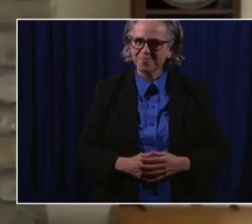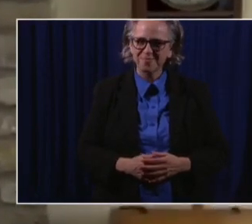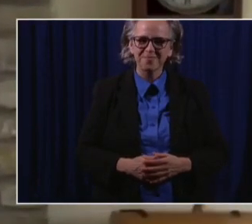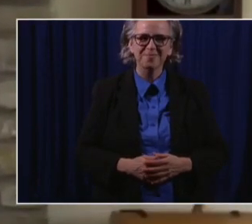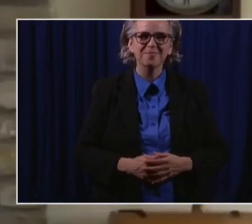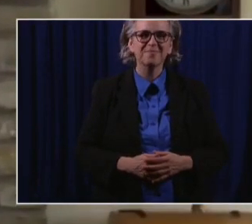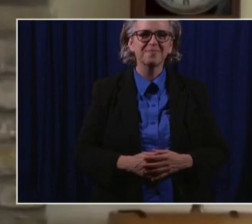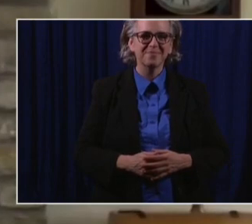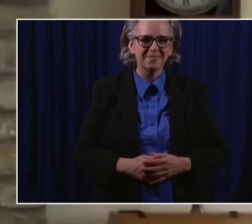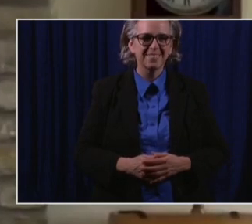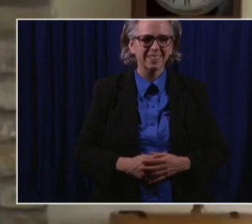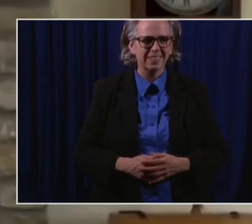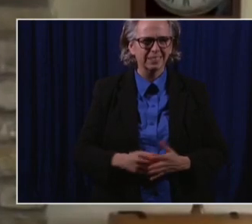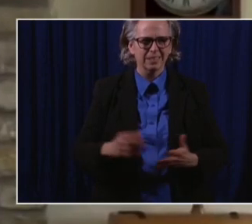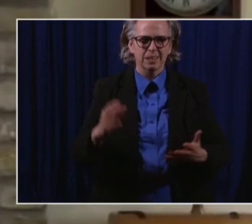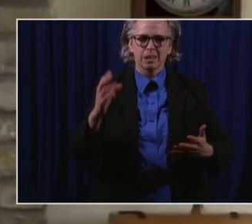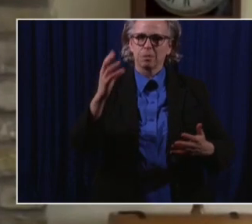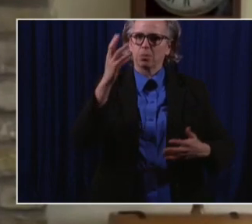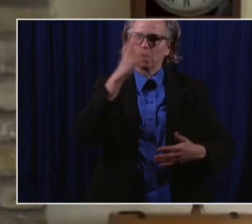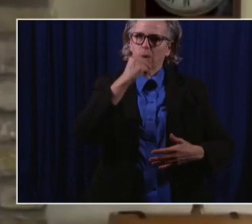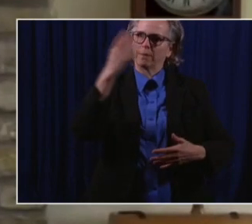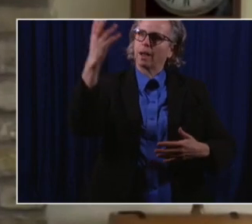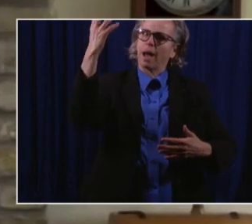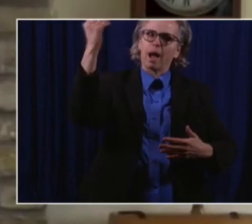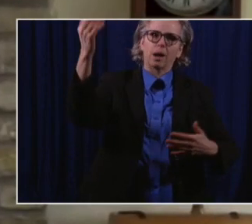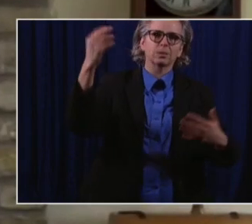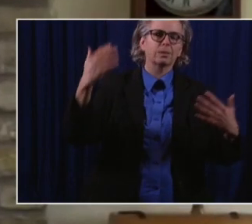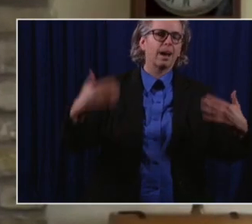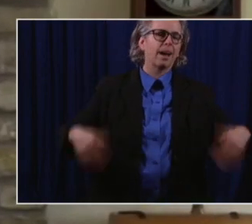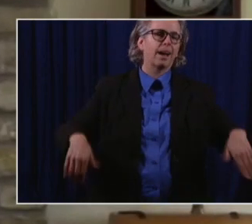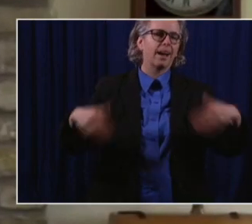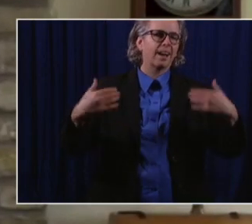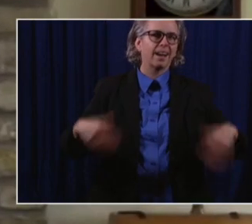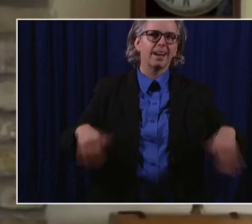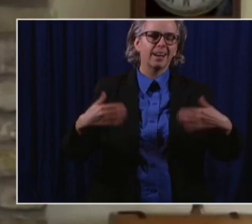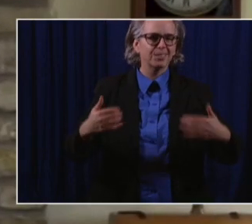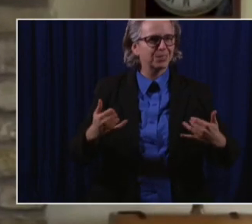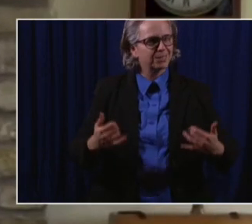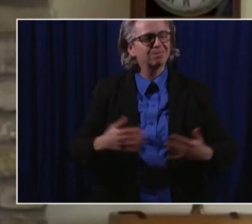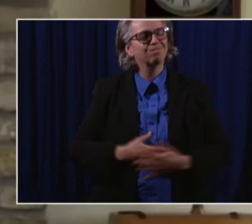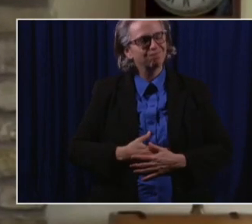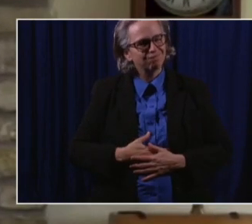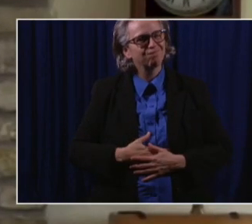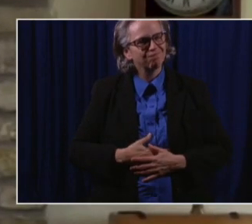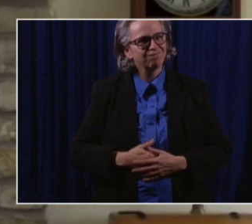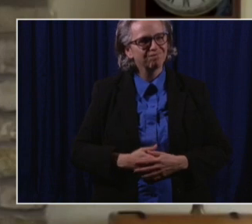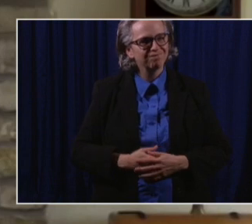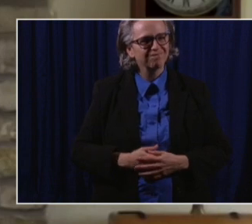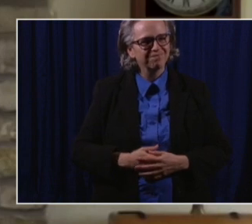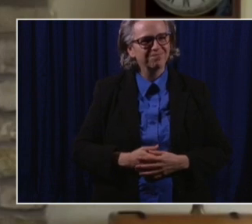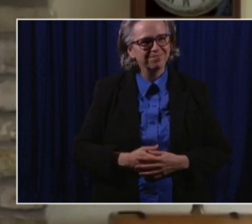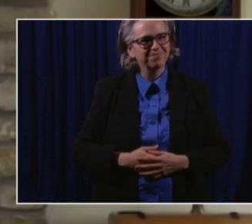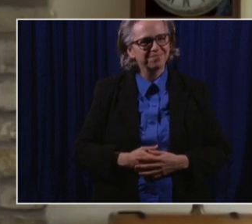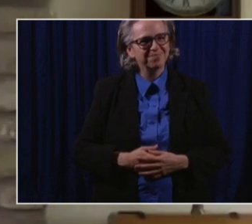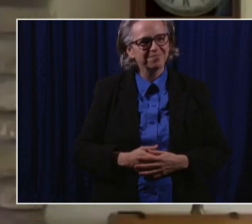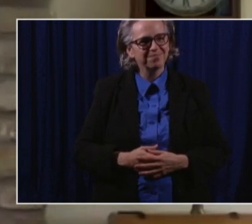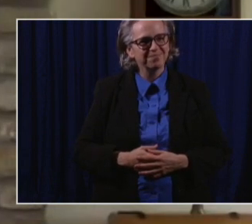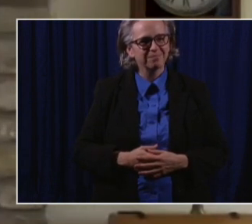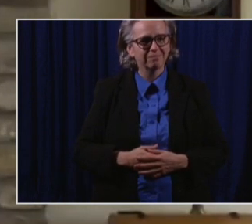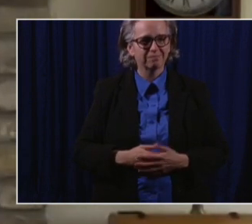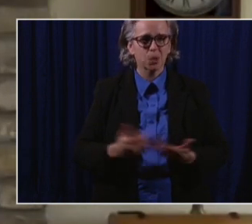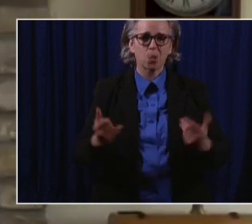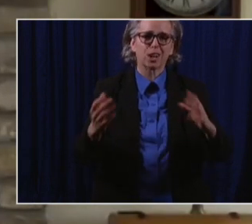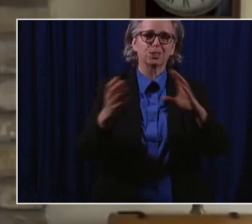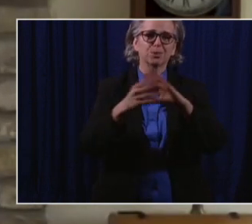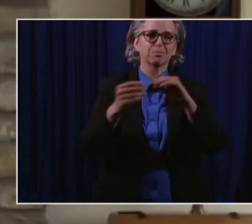It's a beautiful day. I want to take a moment to talk about the President's